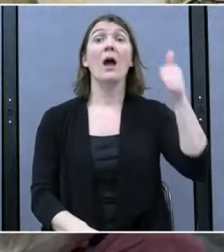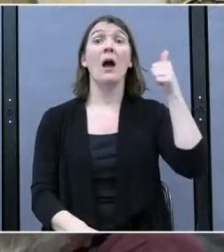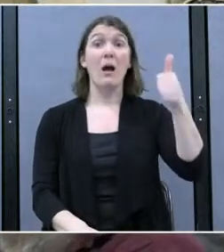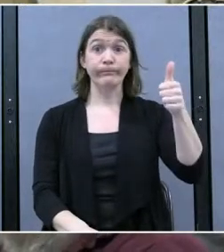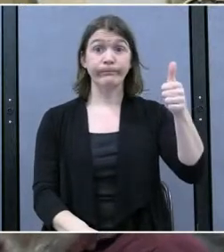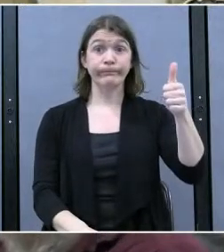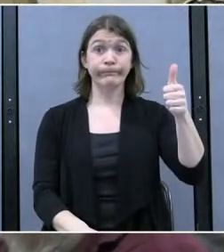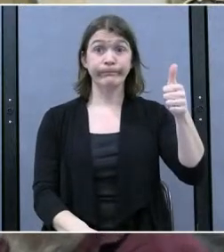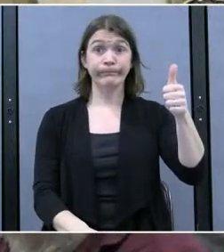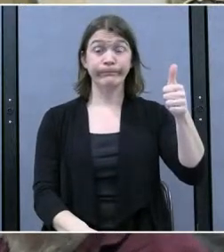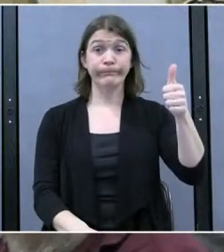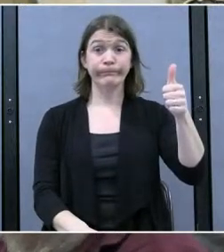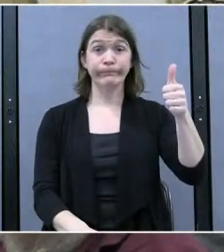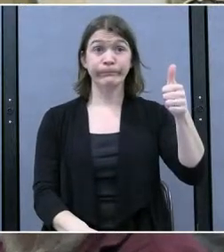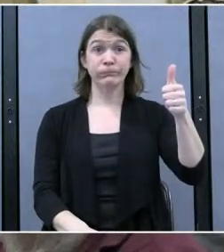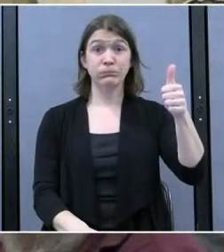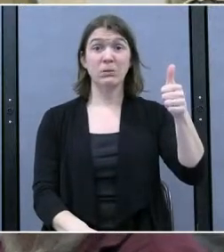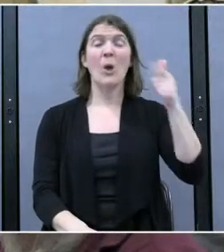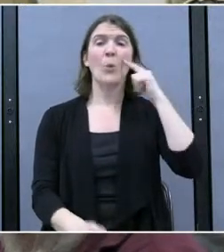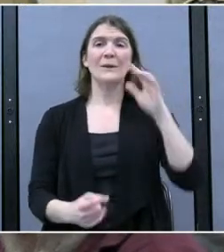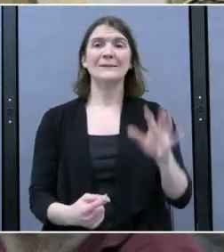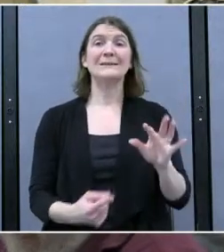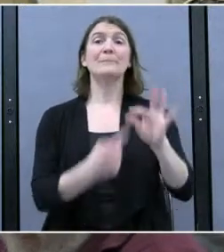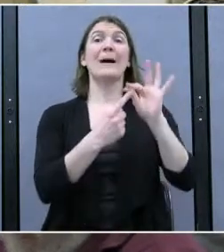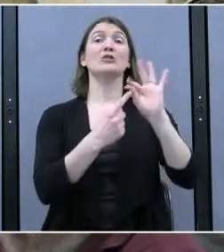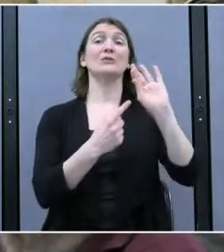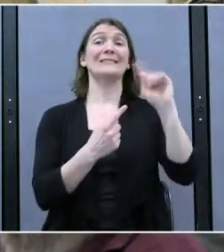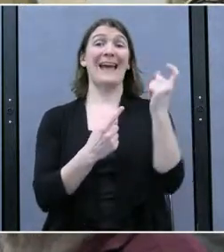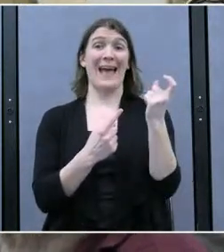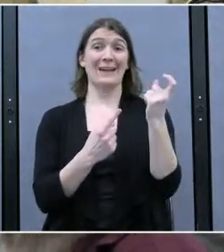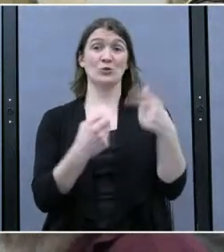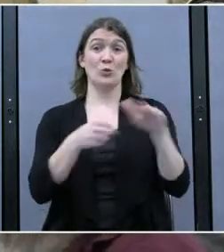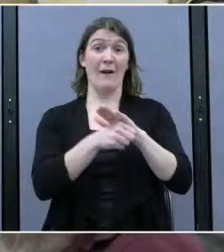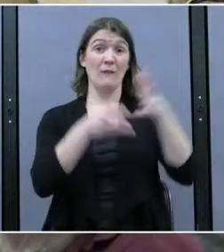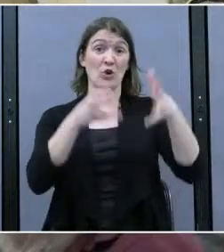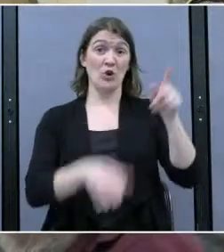the first possible remedy is vote a special tax to make up the deficit as described above.